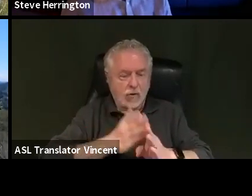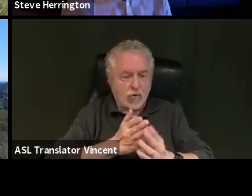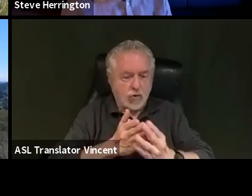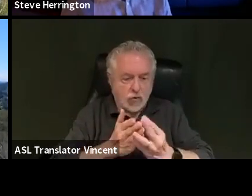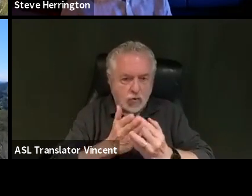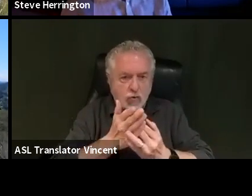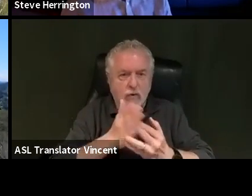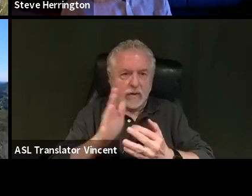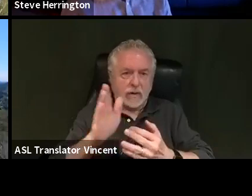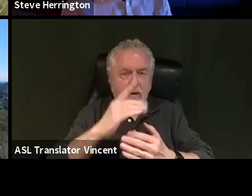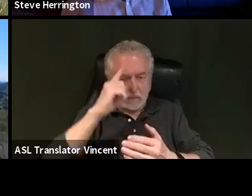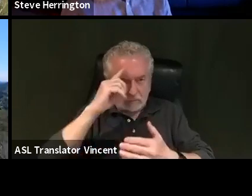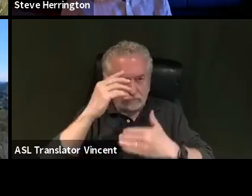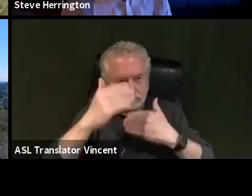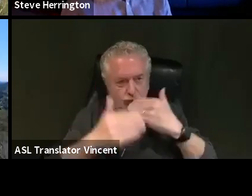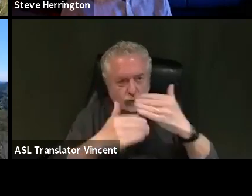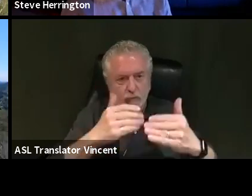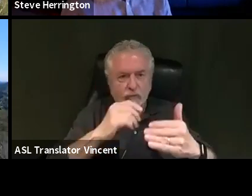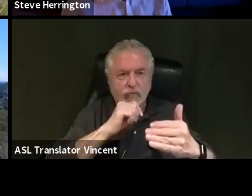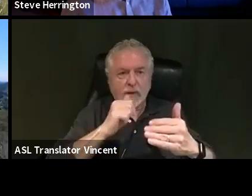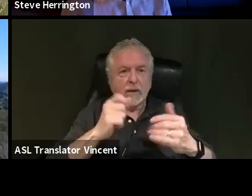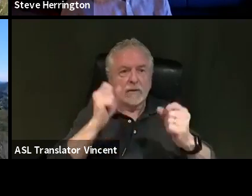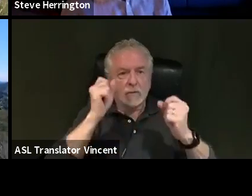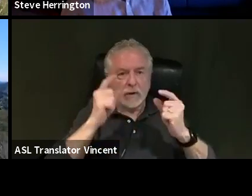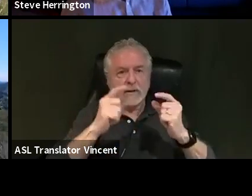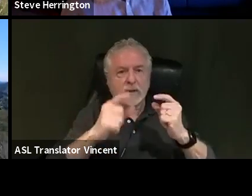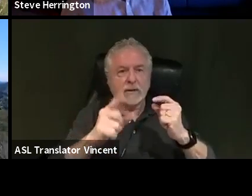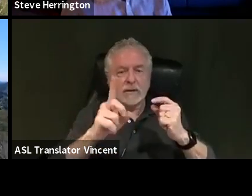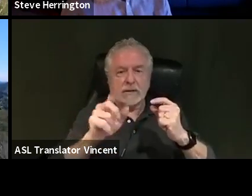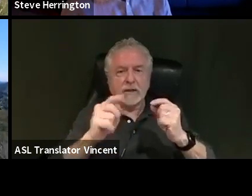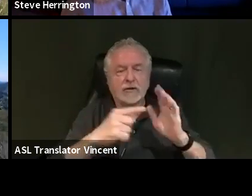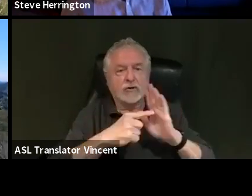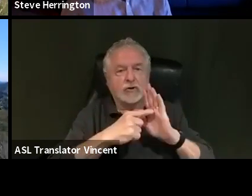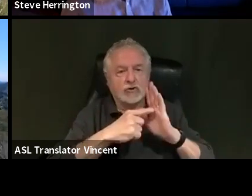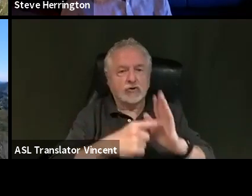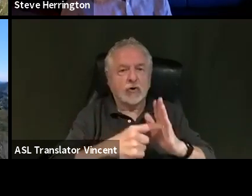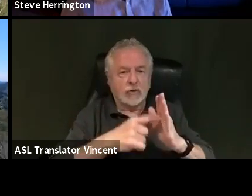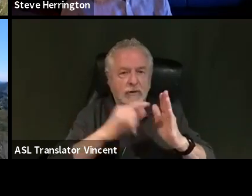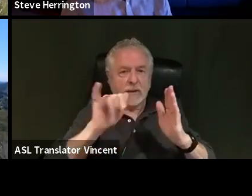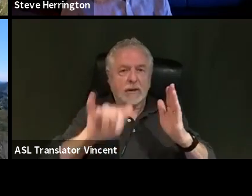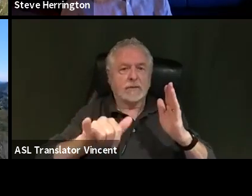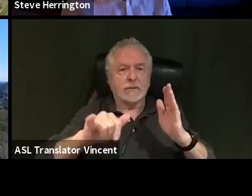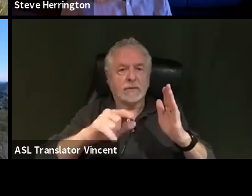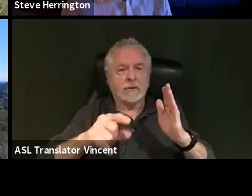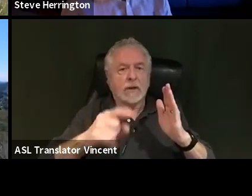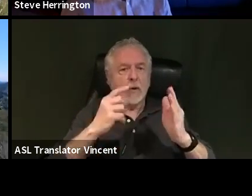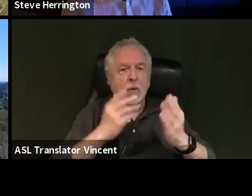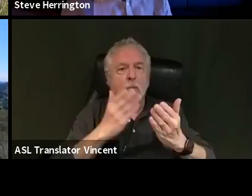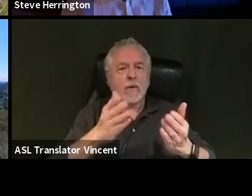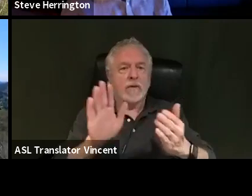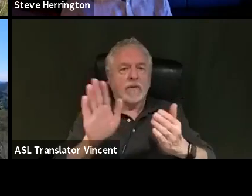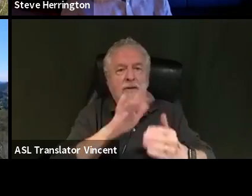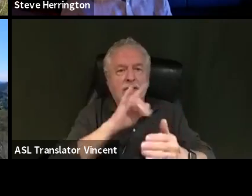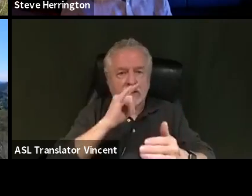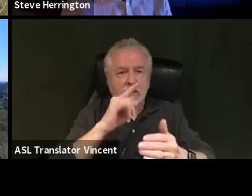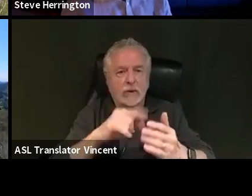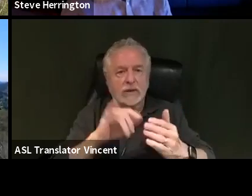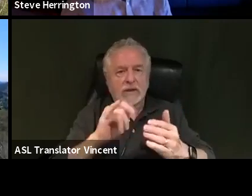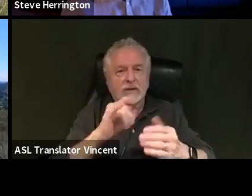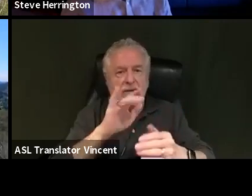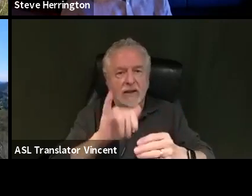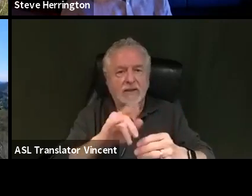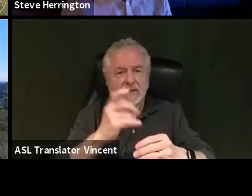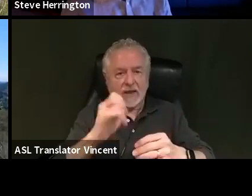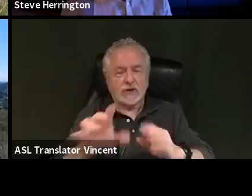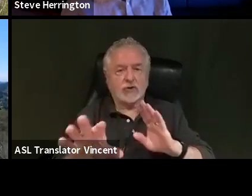through their process, and not surprisingly, the data shows that they recommend for their kids what it is that